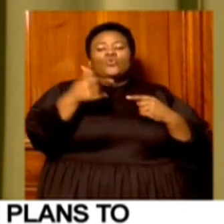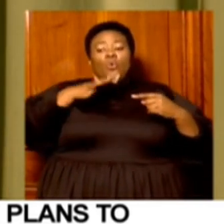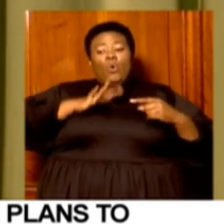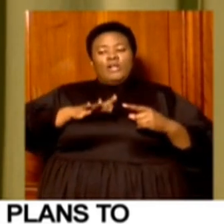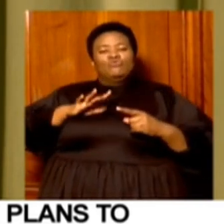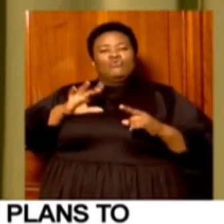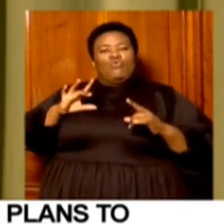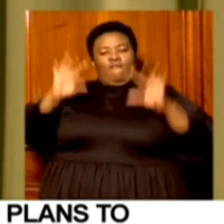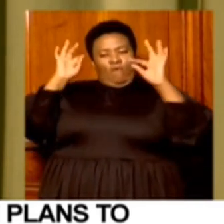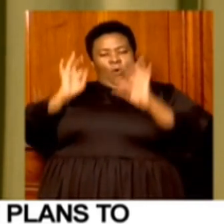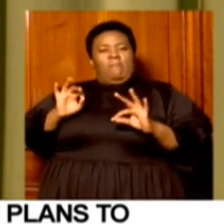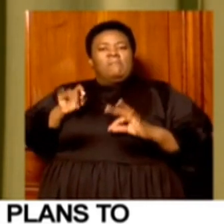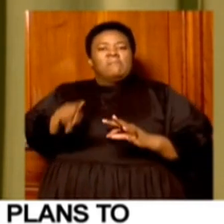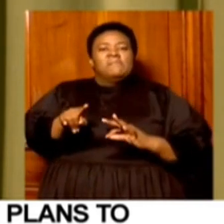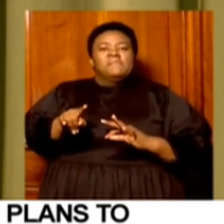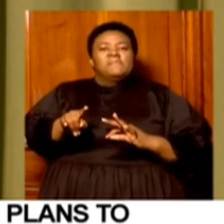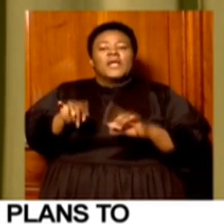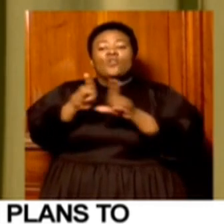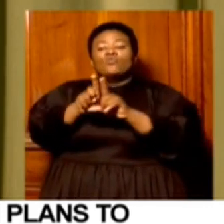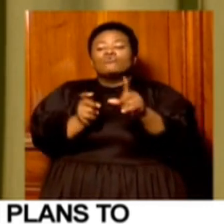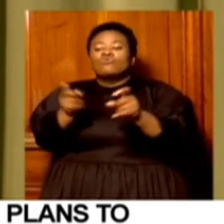and regulating the industry?